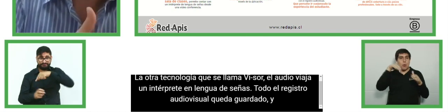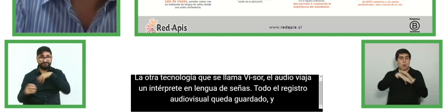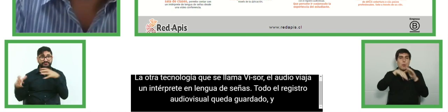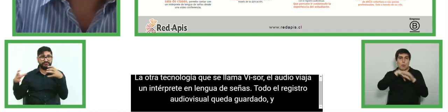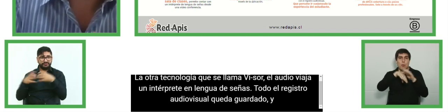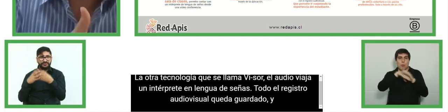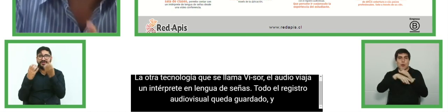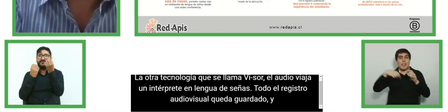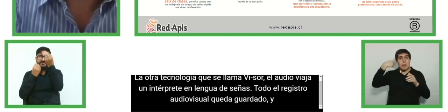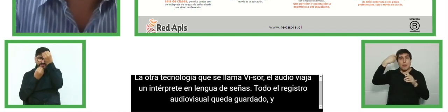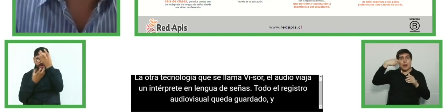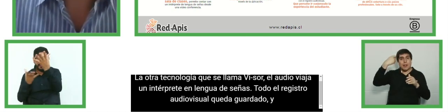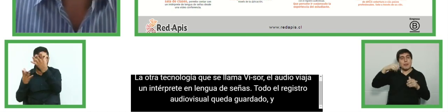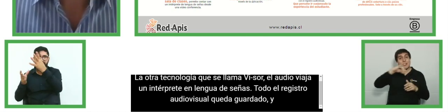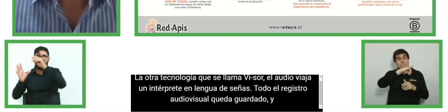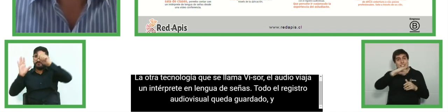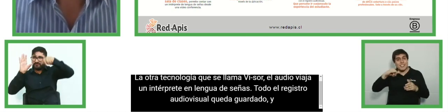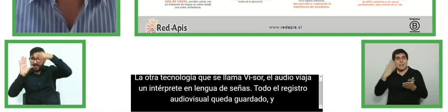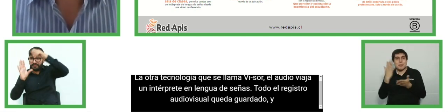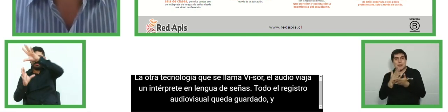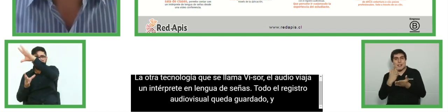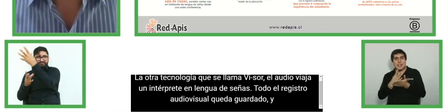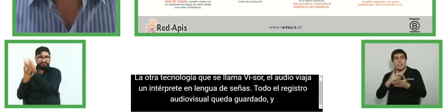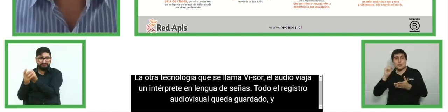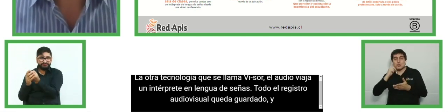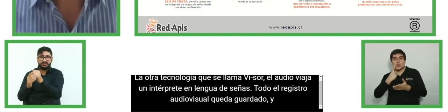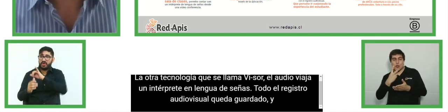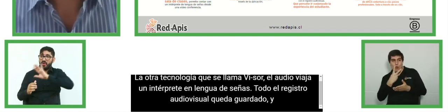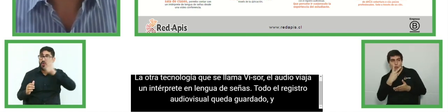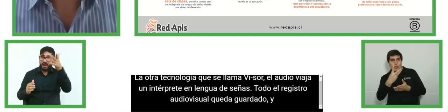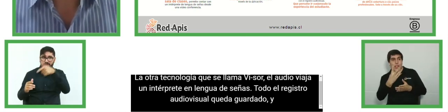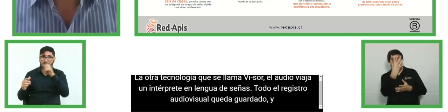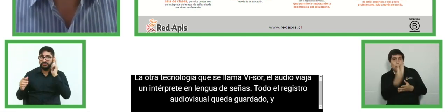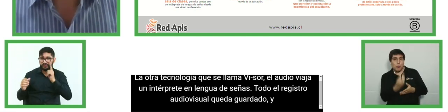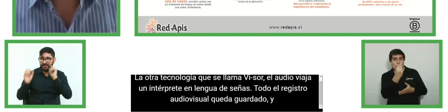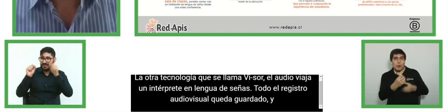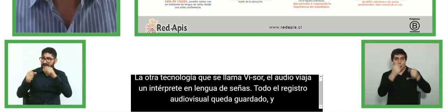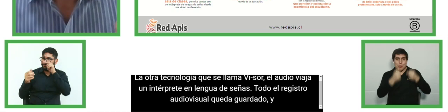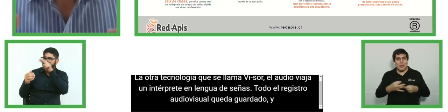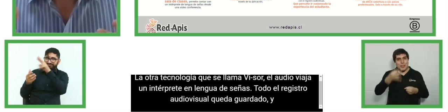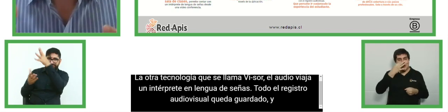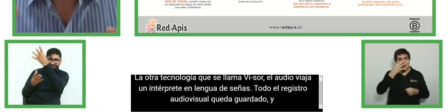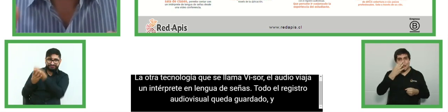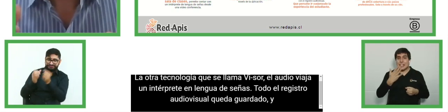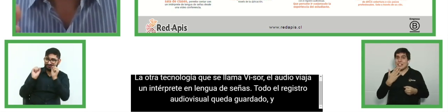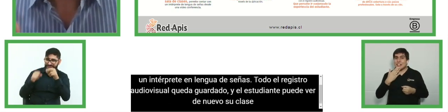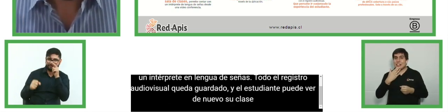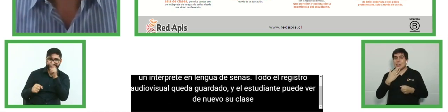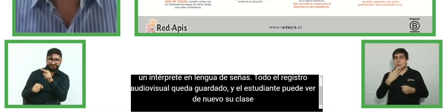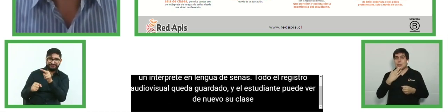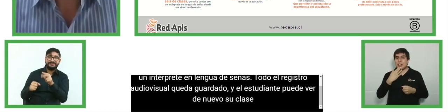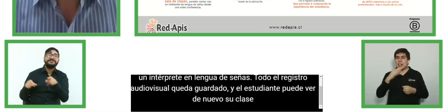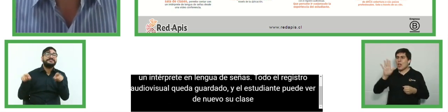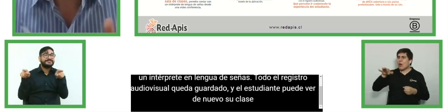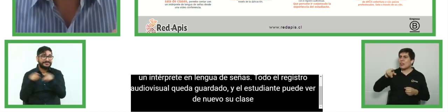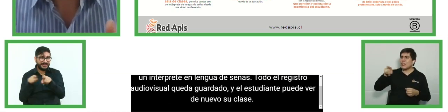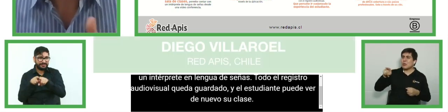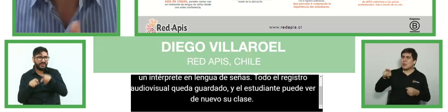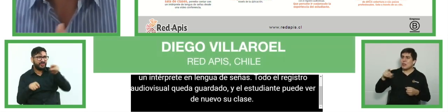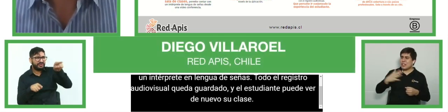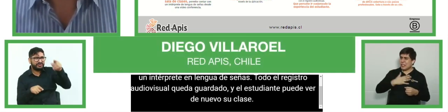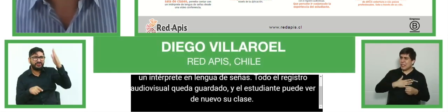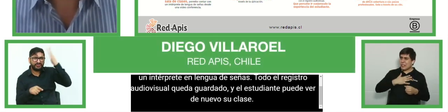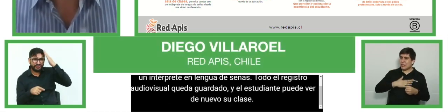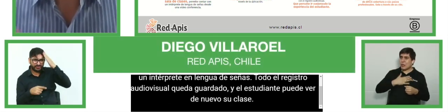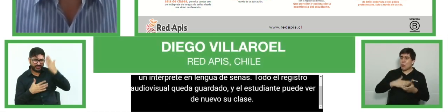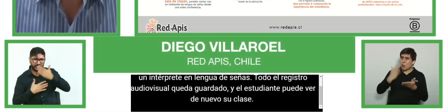revisit the class, the interpreting, and the students are also asked, how do you feel in each of your classes? And we receive